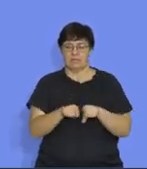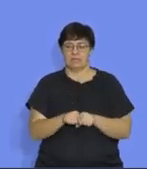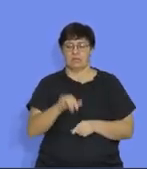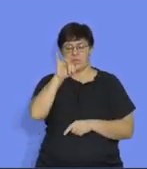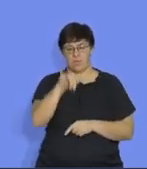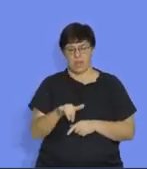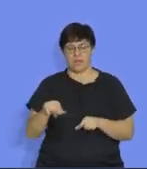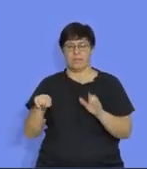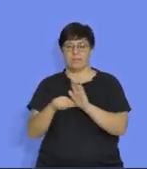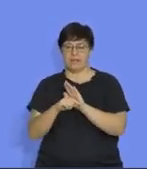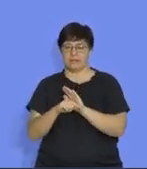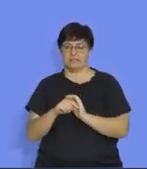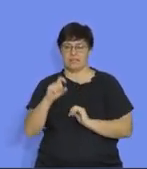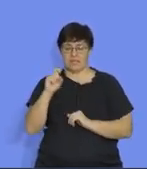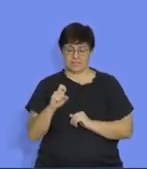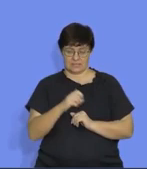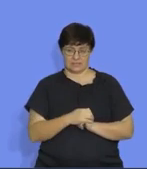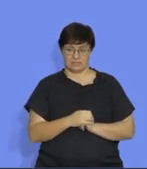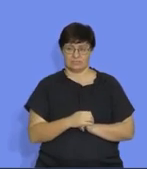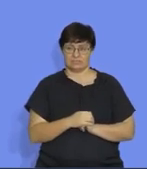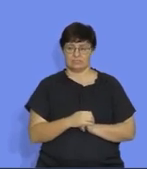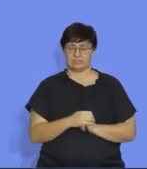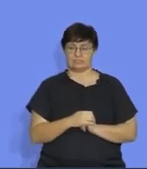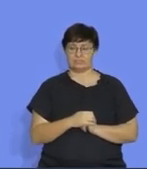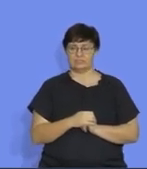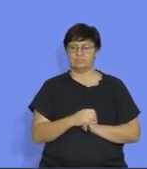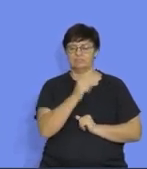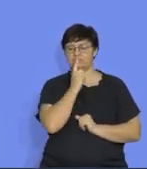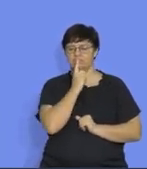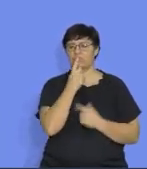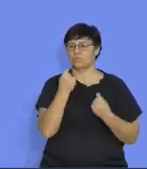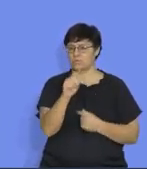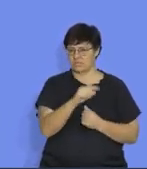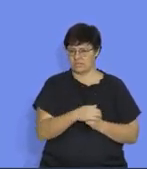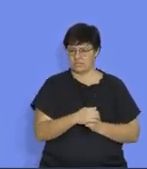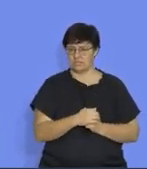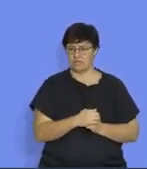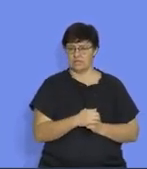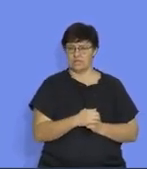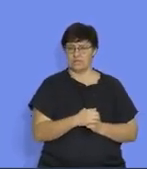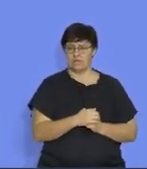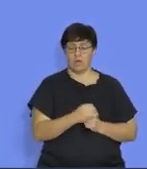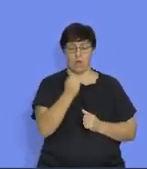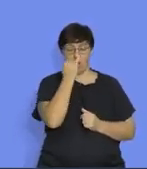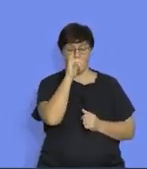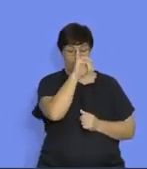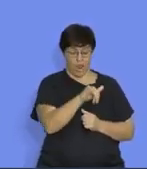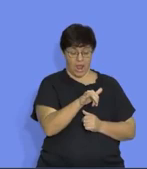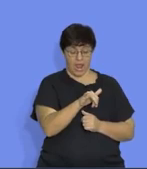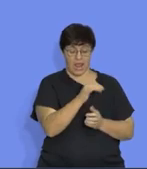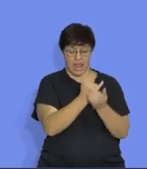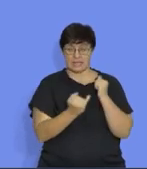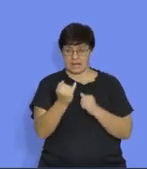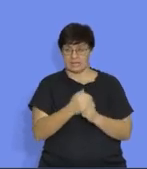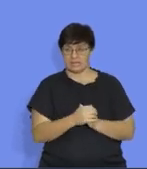to y minus x. Immediately what I'm going to do is I'm going to isolate y by